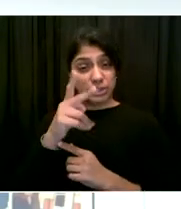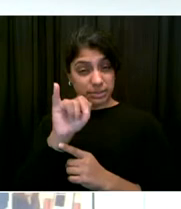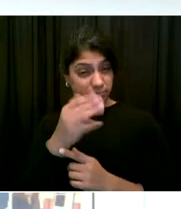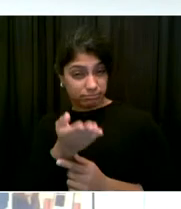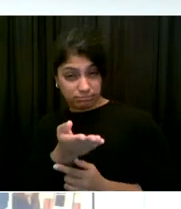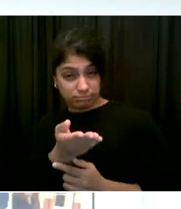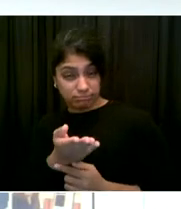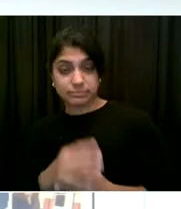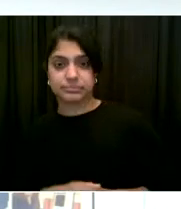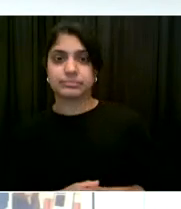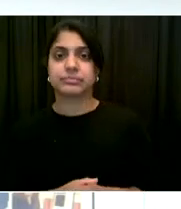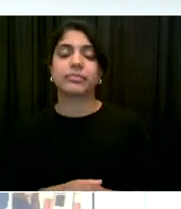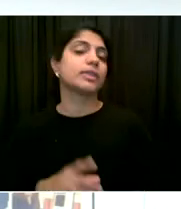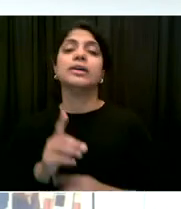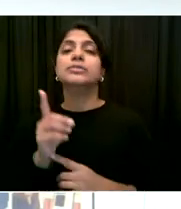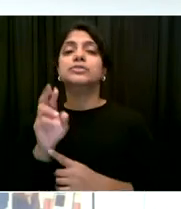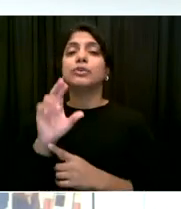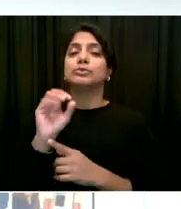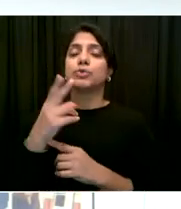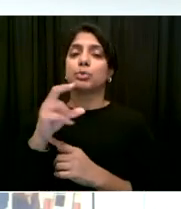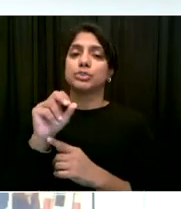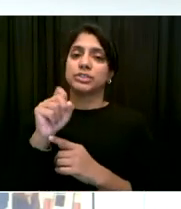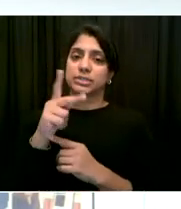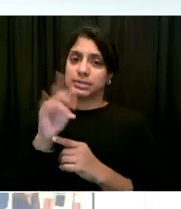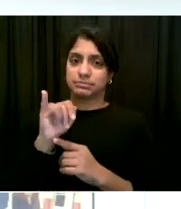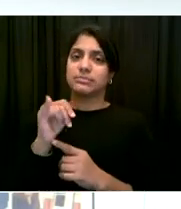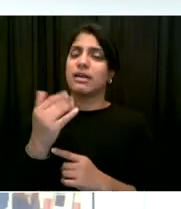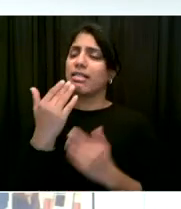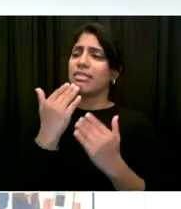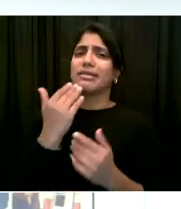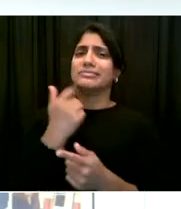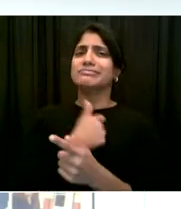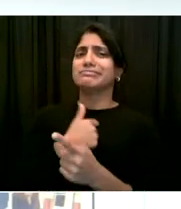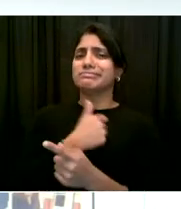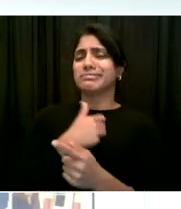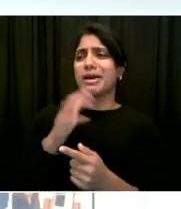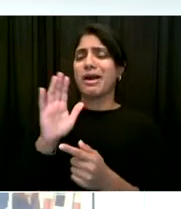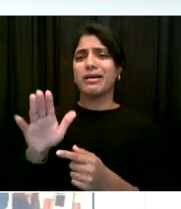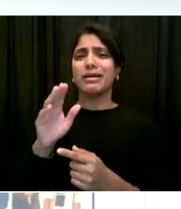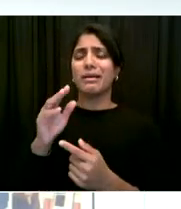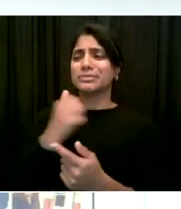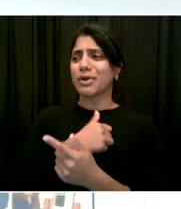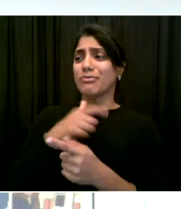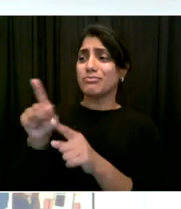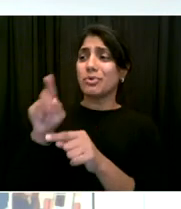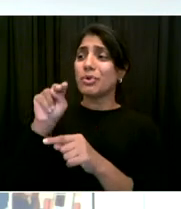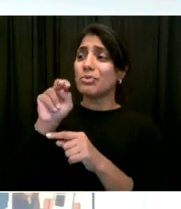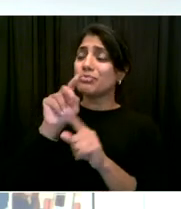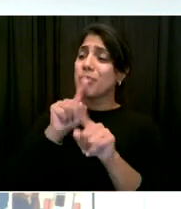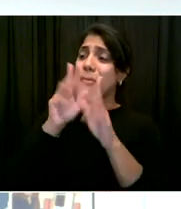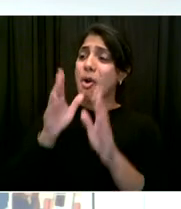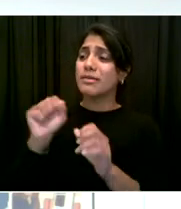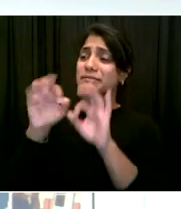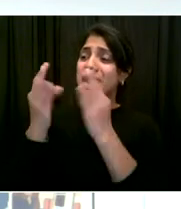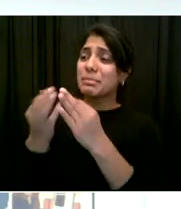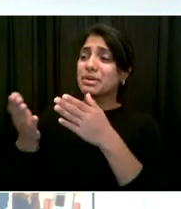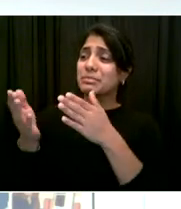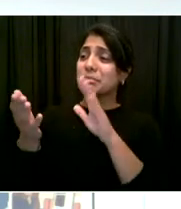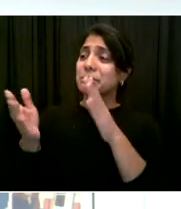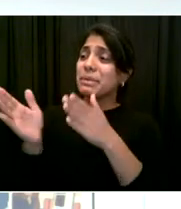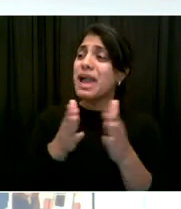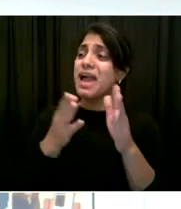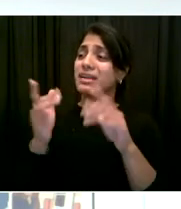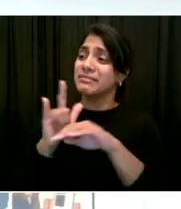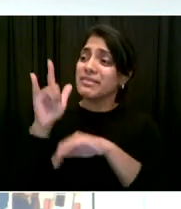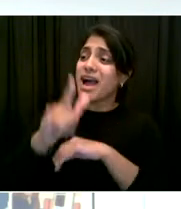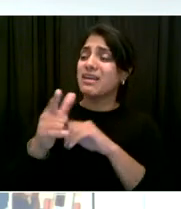upended. I hope you and your family still enjoy a wonderful holiday season locally. These are my recommendations.